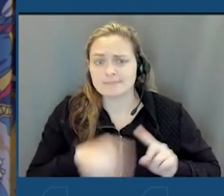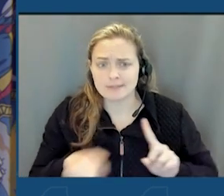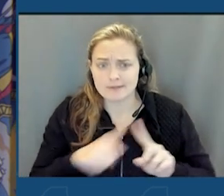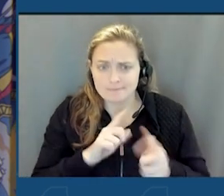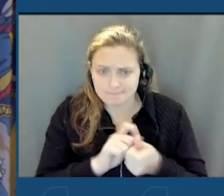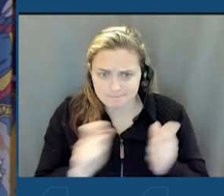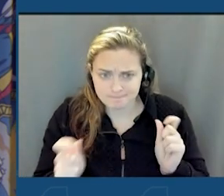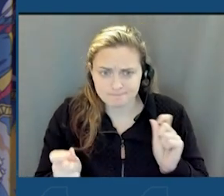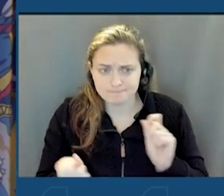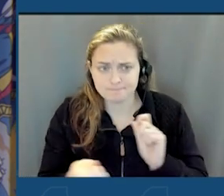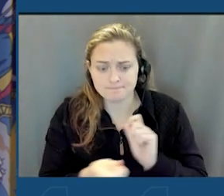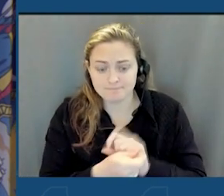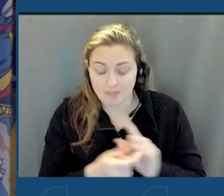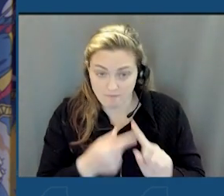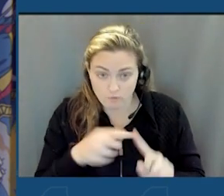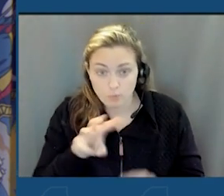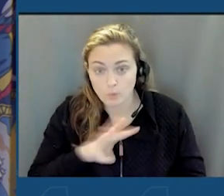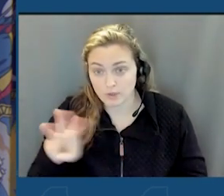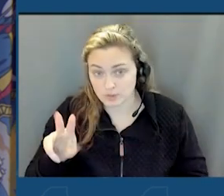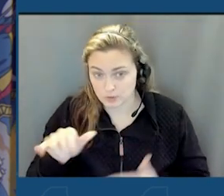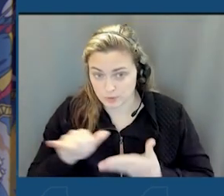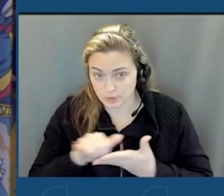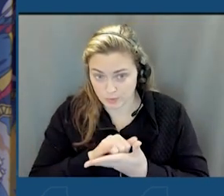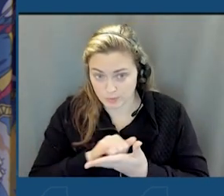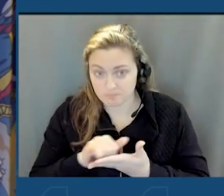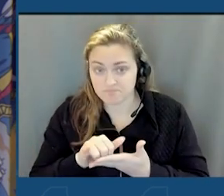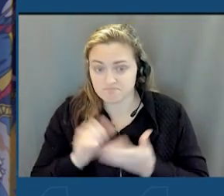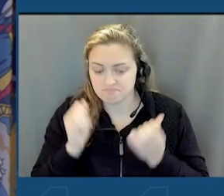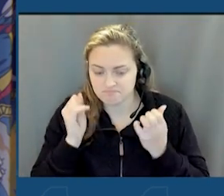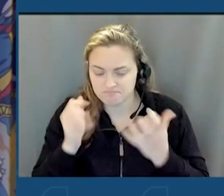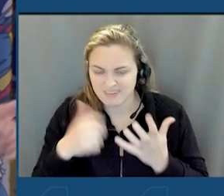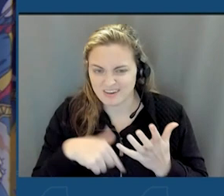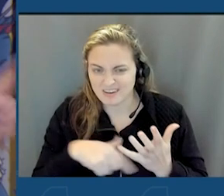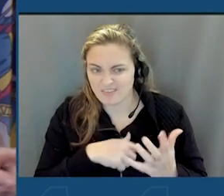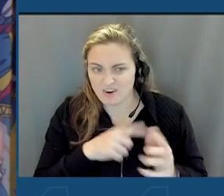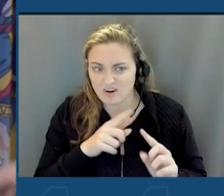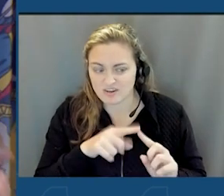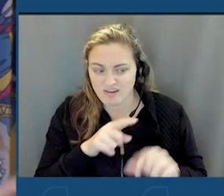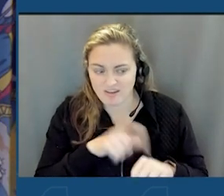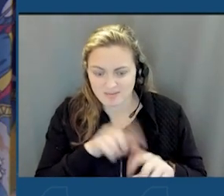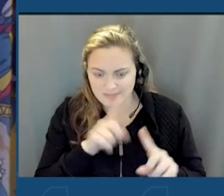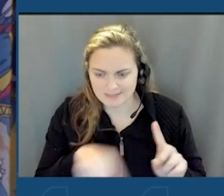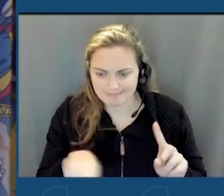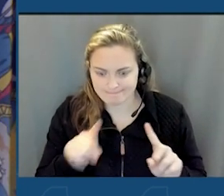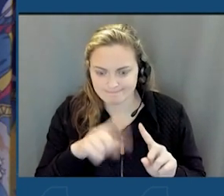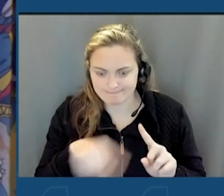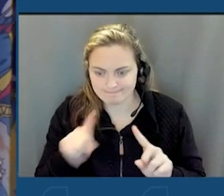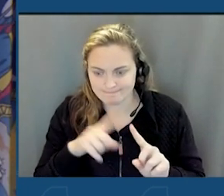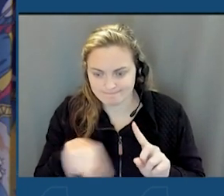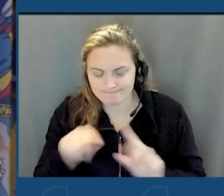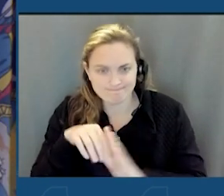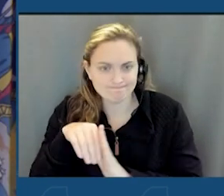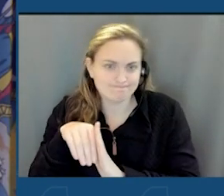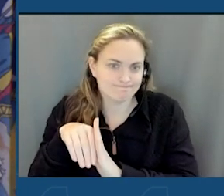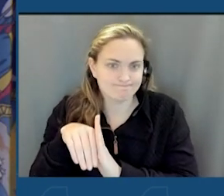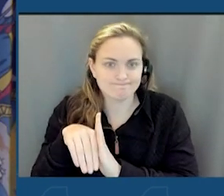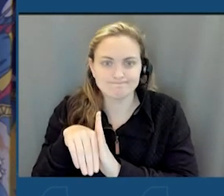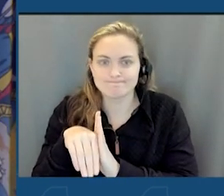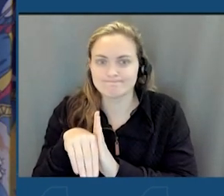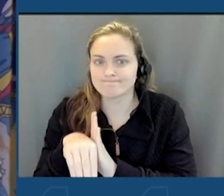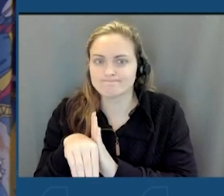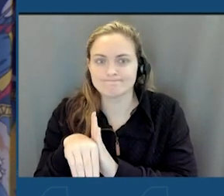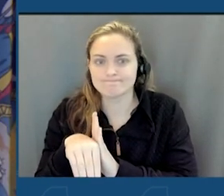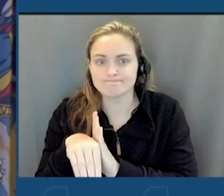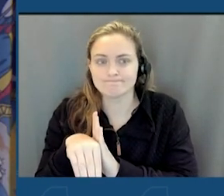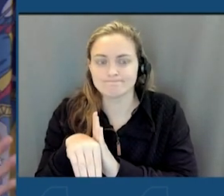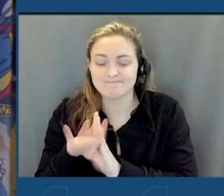because I'm from Western New York, and a lot of our life cycle was in a spiral going down. And that's my